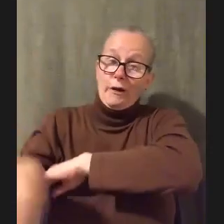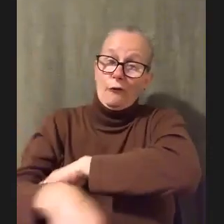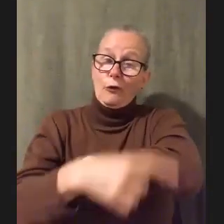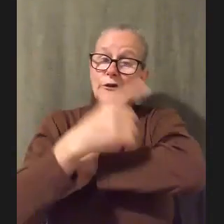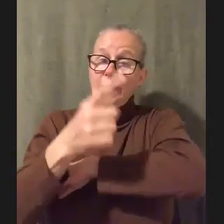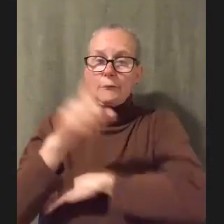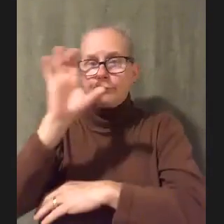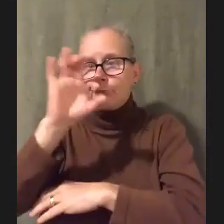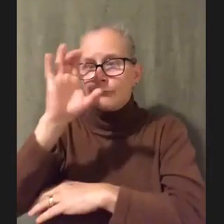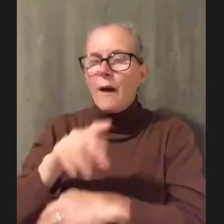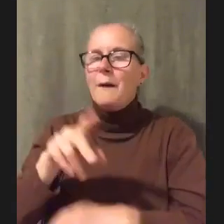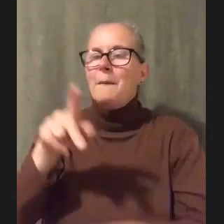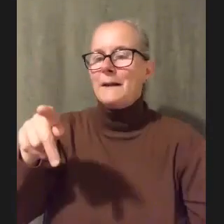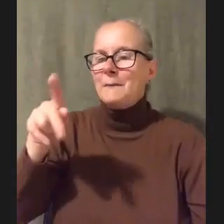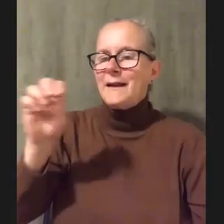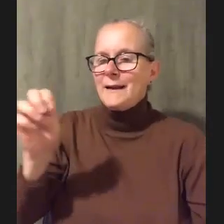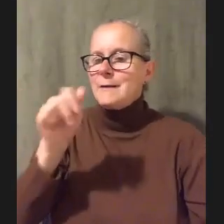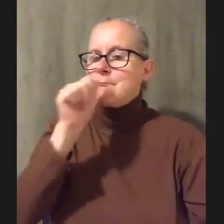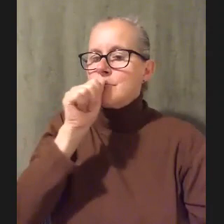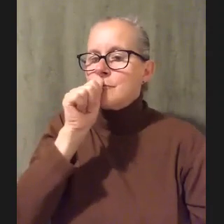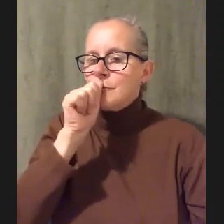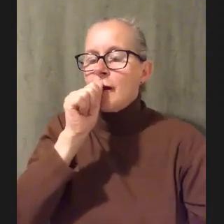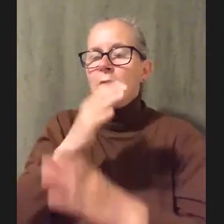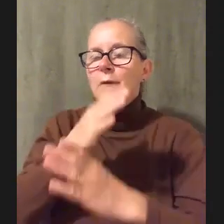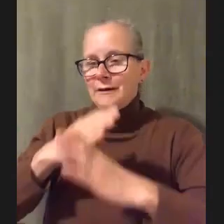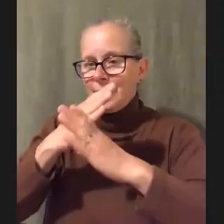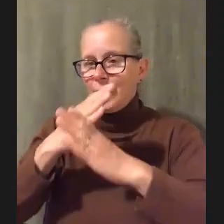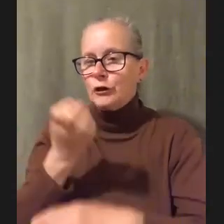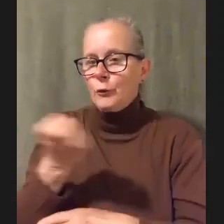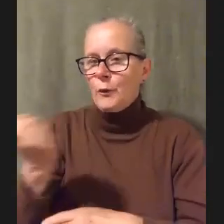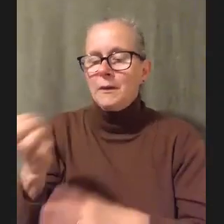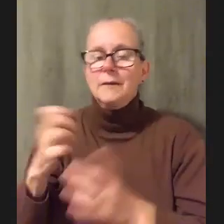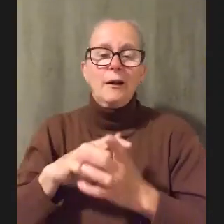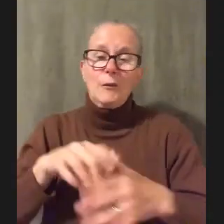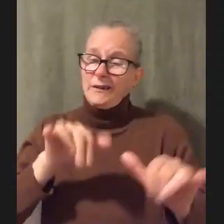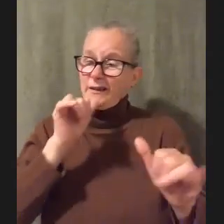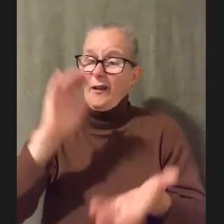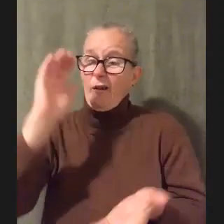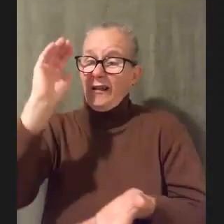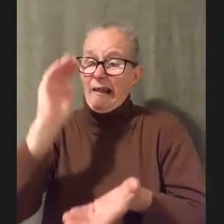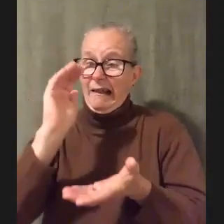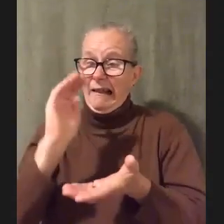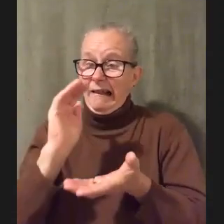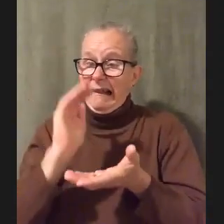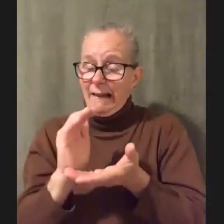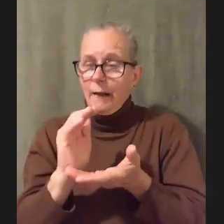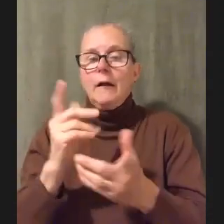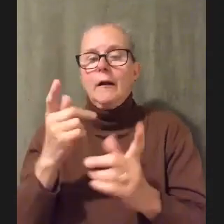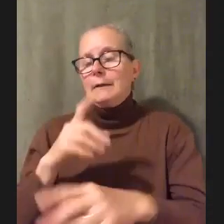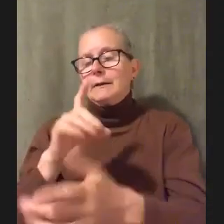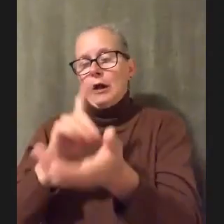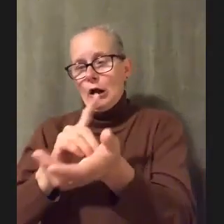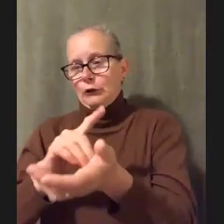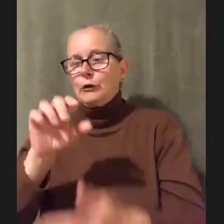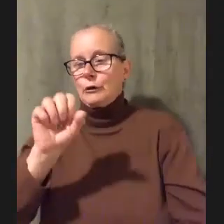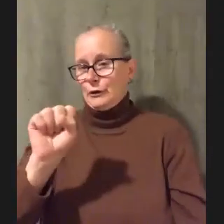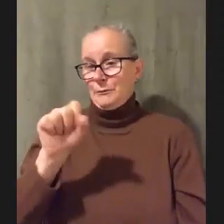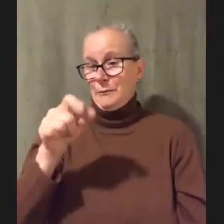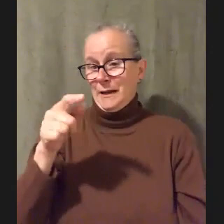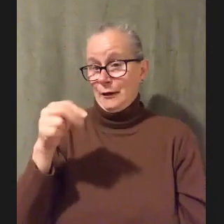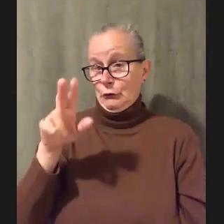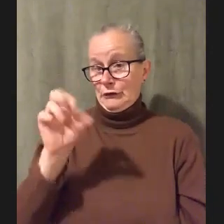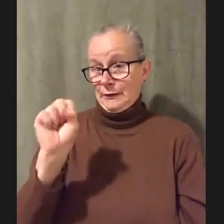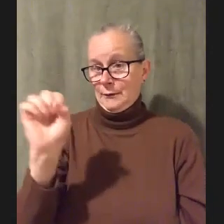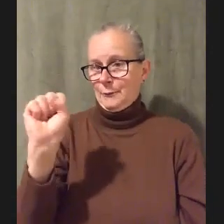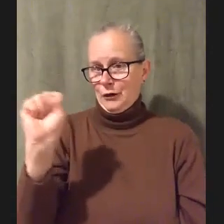resources for our partners throughout the county. There is still a shortage, and I know Dr. Spears can go into great depth about this, but there is a shortage of